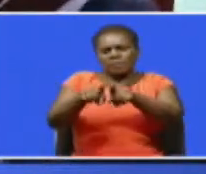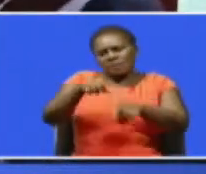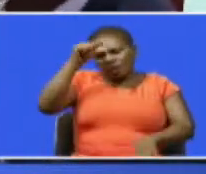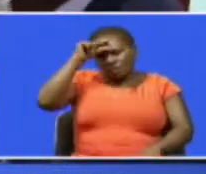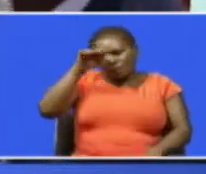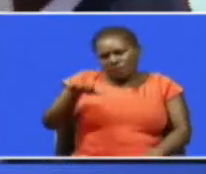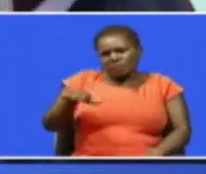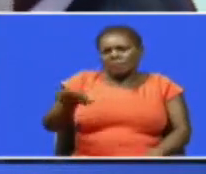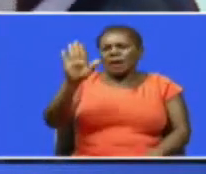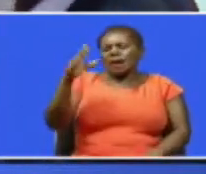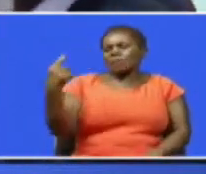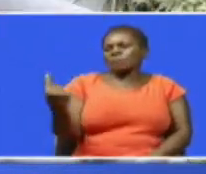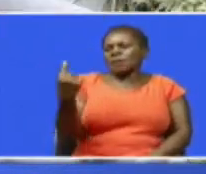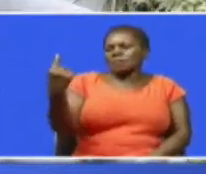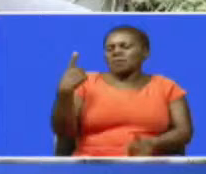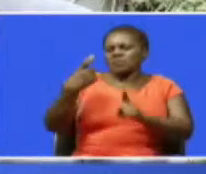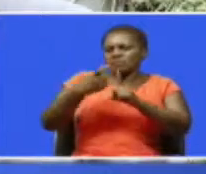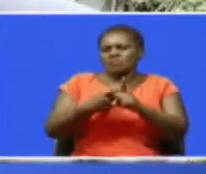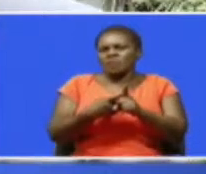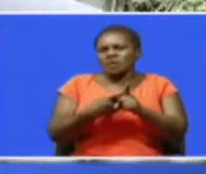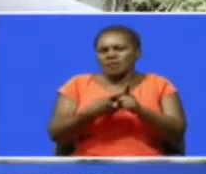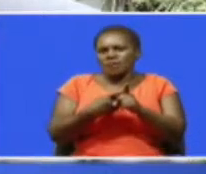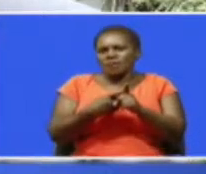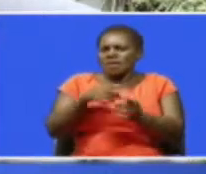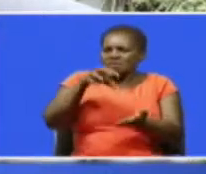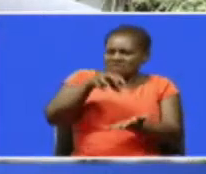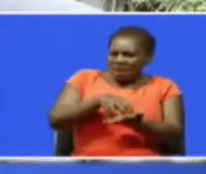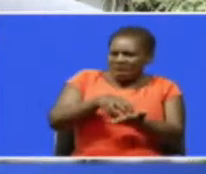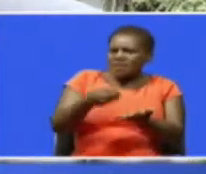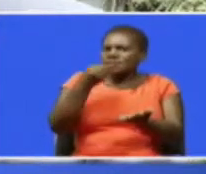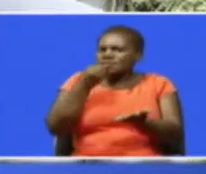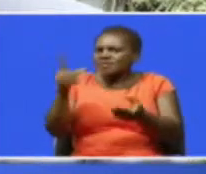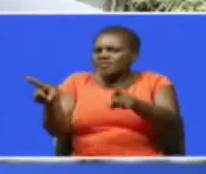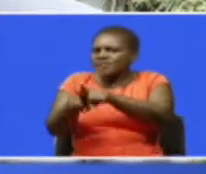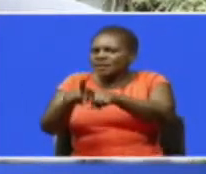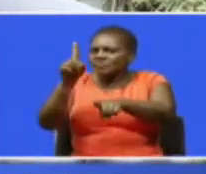government he claims to be isolated from. They want to have their cake and eat it.